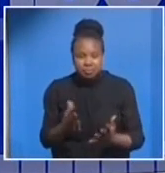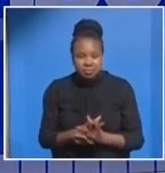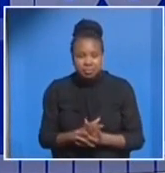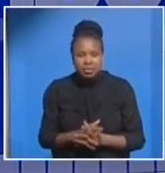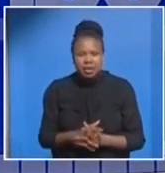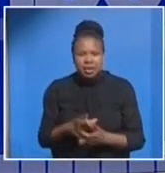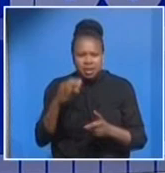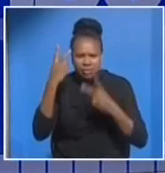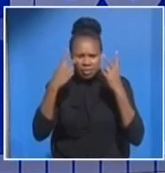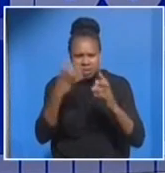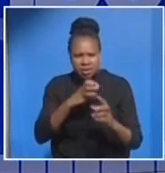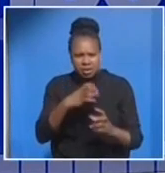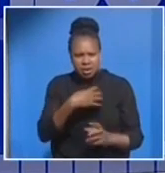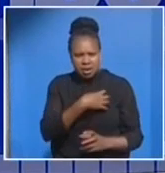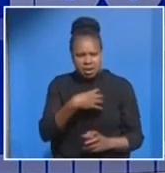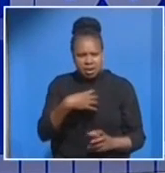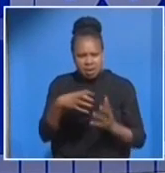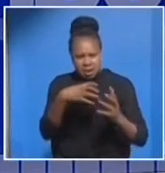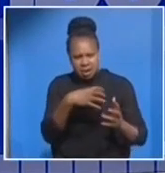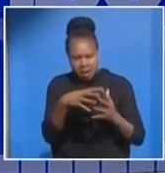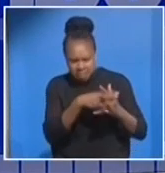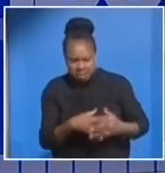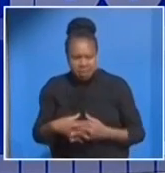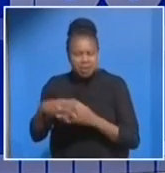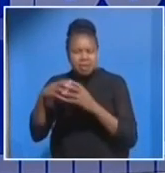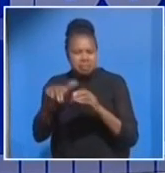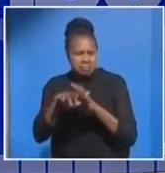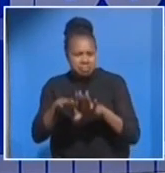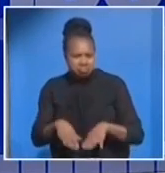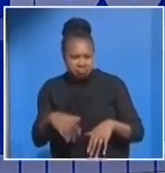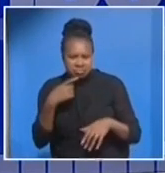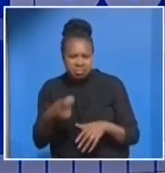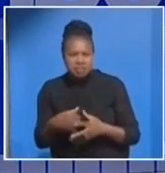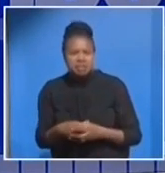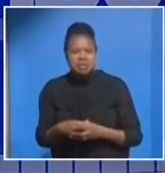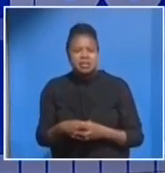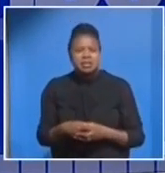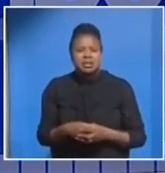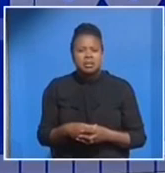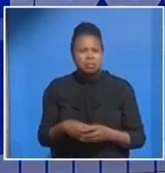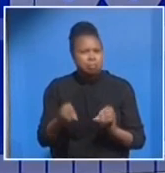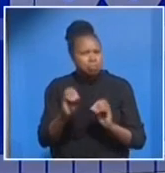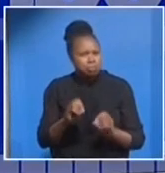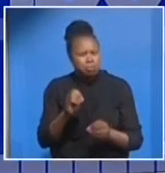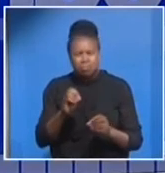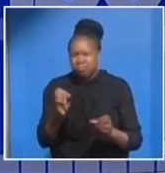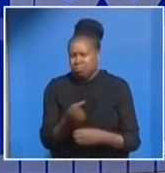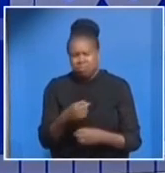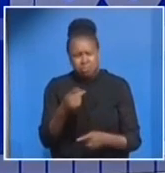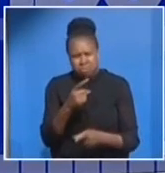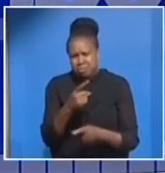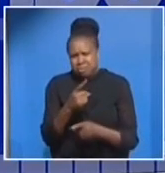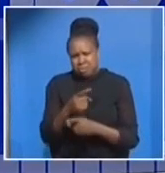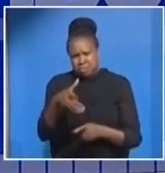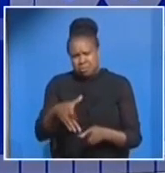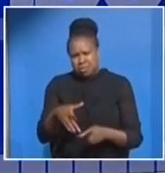by a visiting American senator, Ben Cardin, at State House on Friday, the president says there was no way the government will allow people